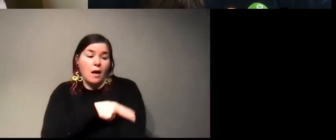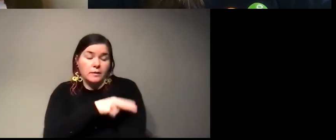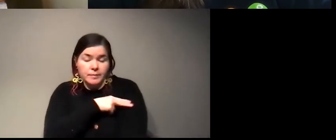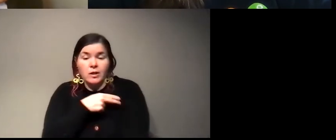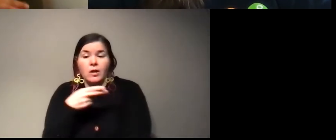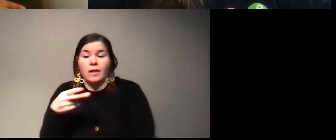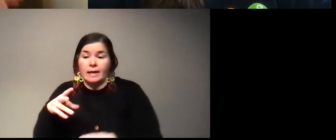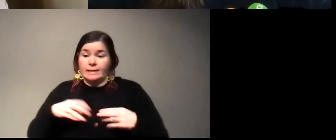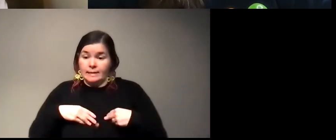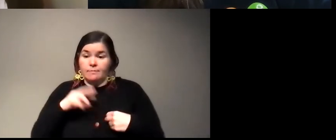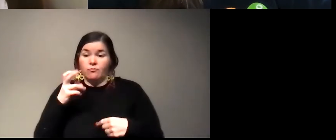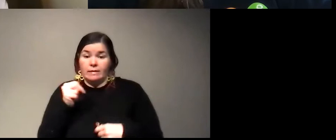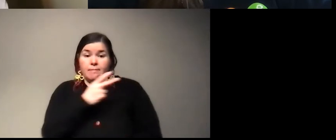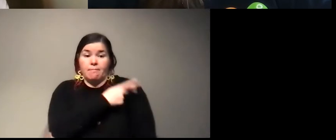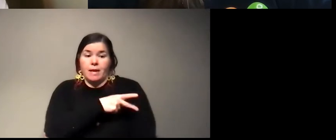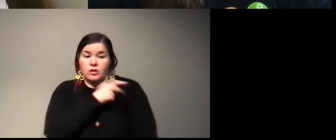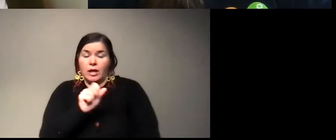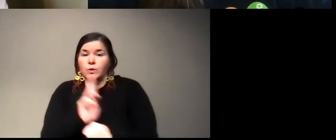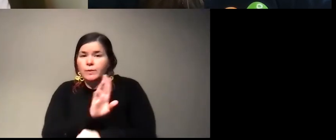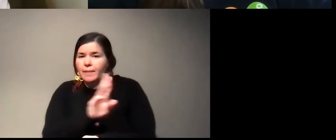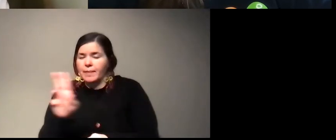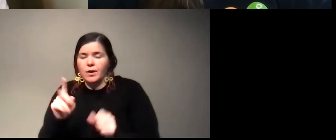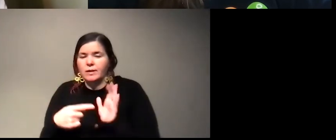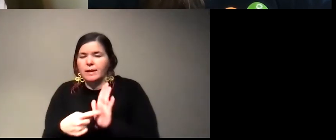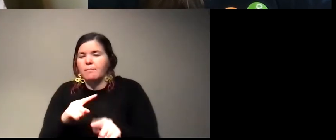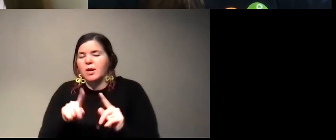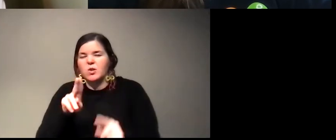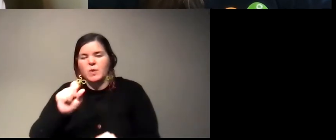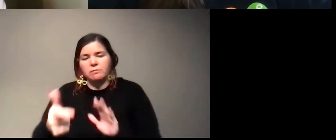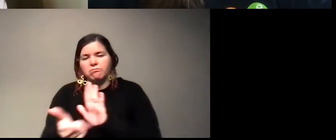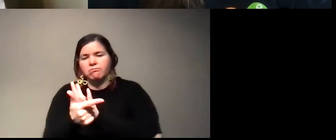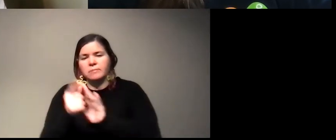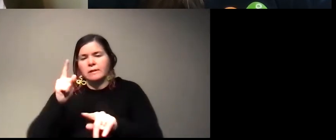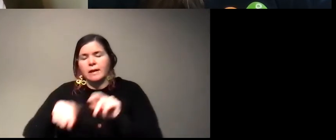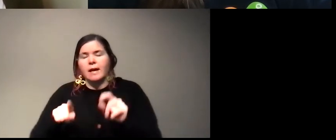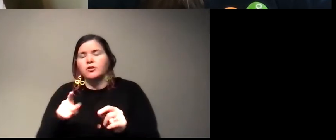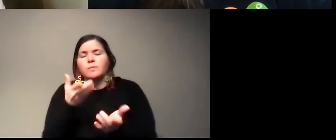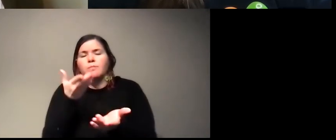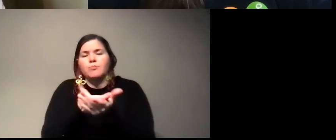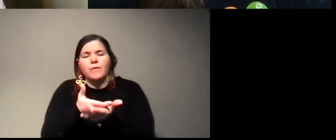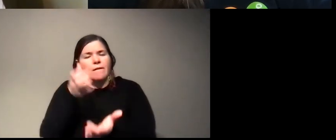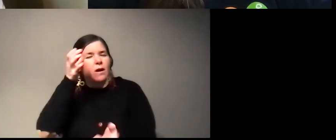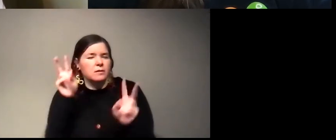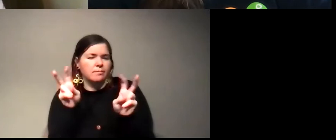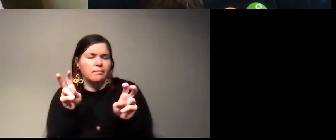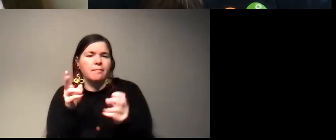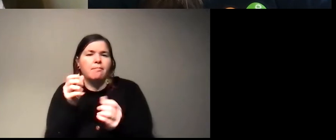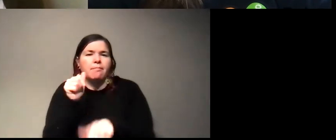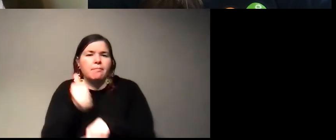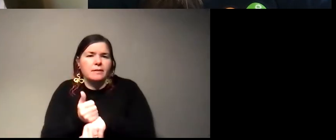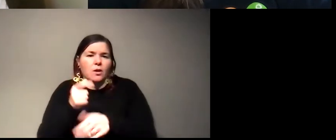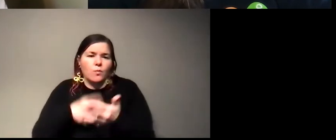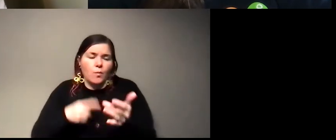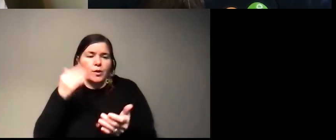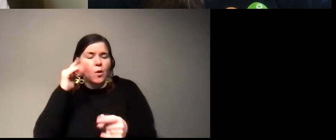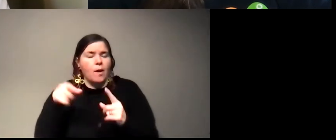you could use their samples. But in the United States, we actually can't do that. So this was just proof of concept based off of what we know about the components of